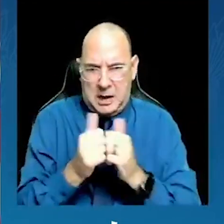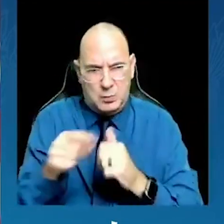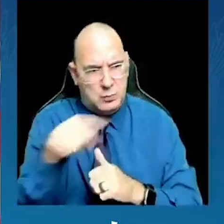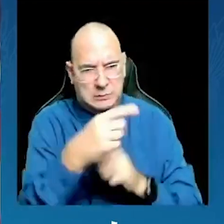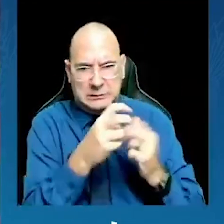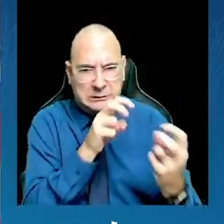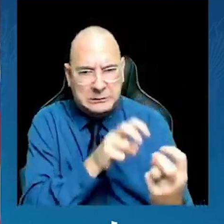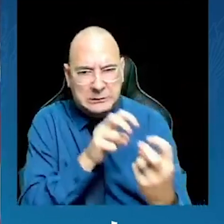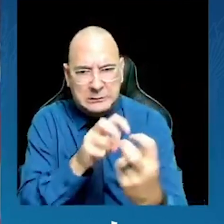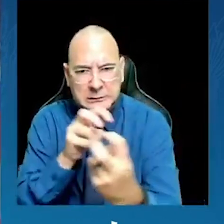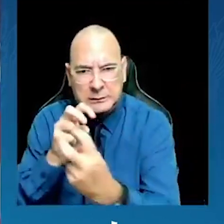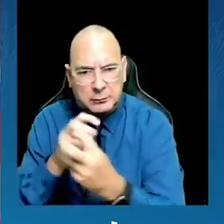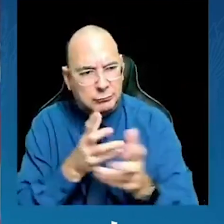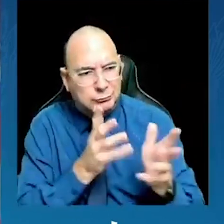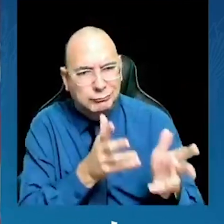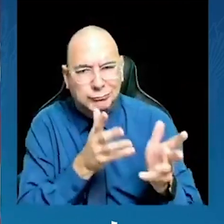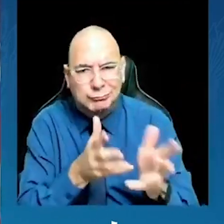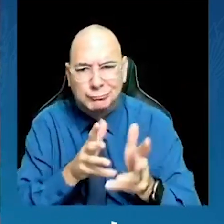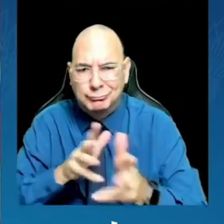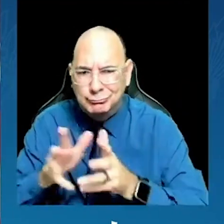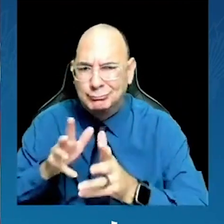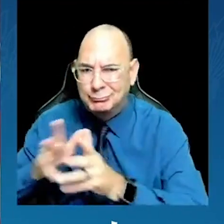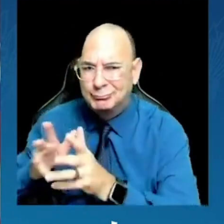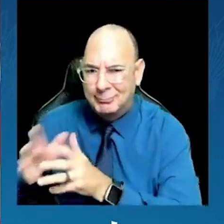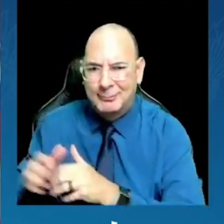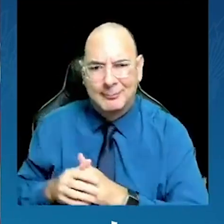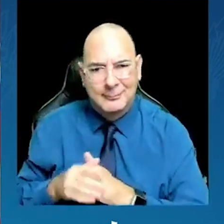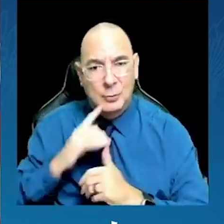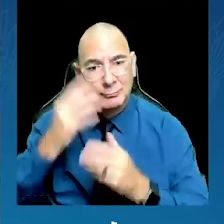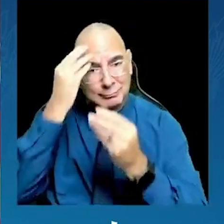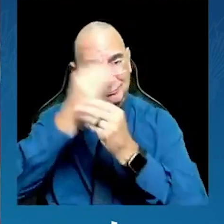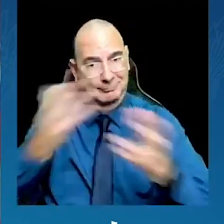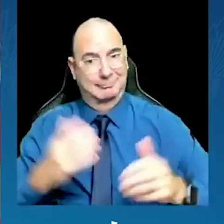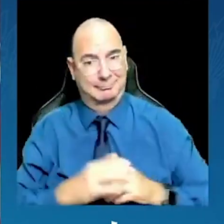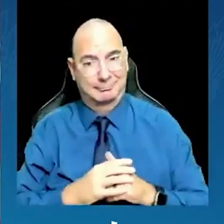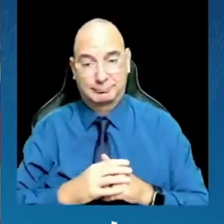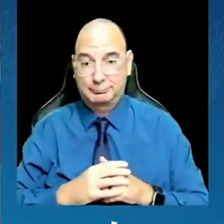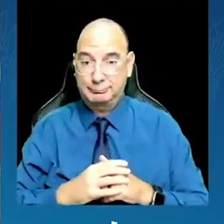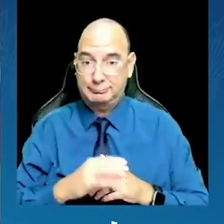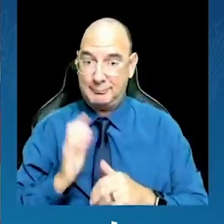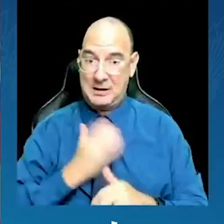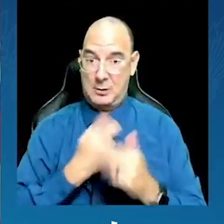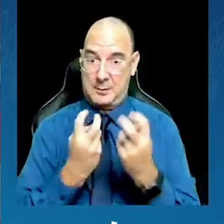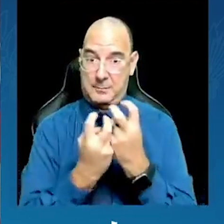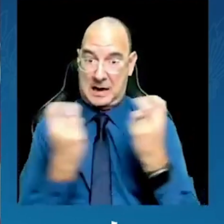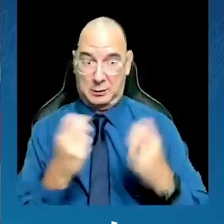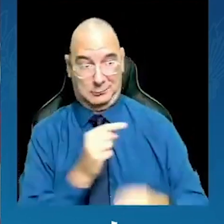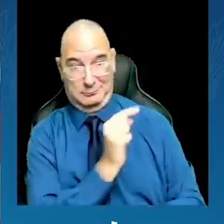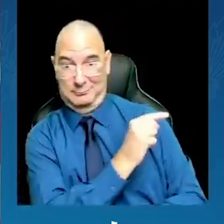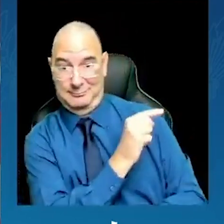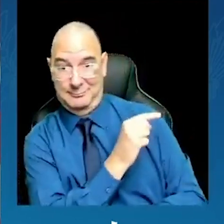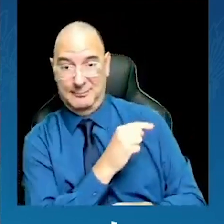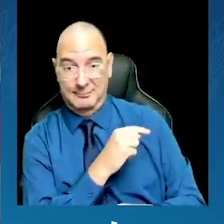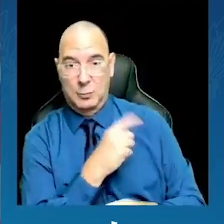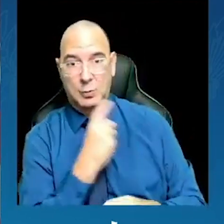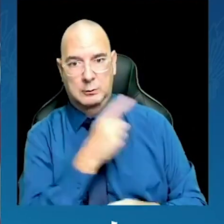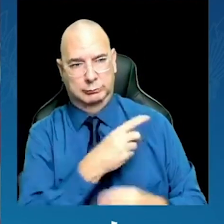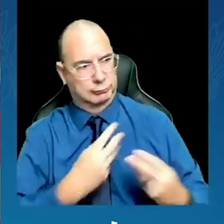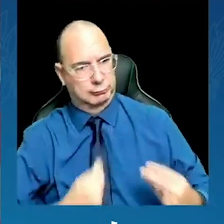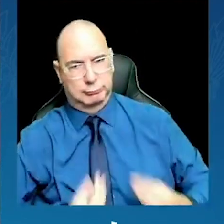I will tell you, each and every one of you and our panelists, you inspire me and you inspire our